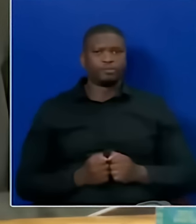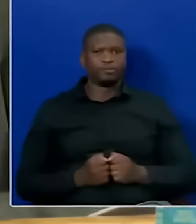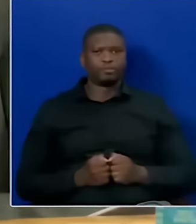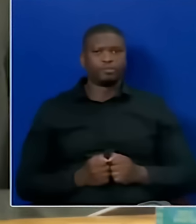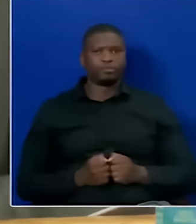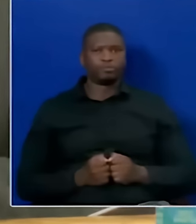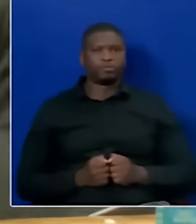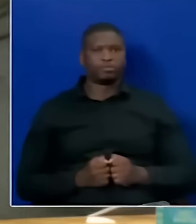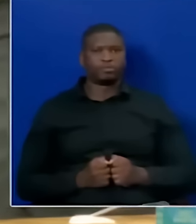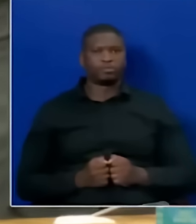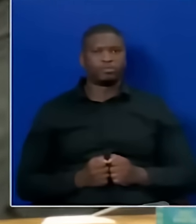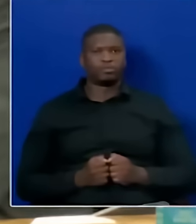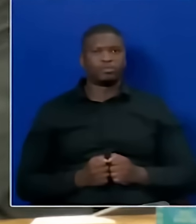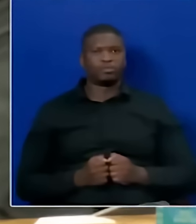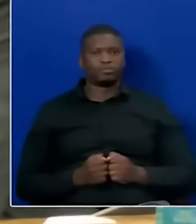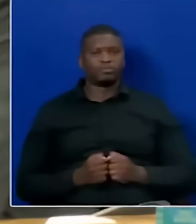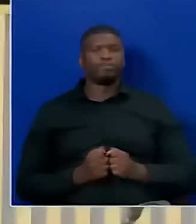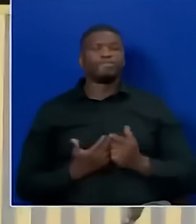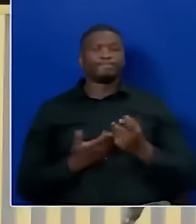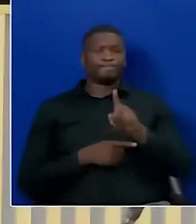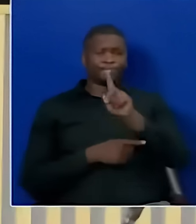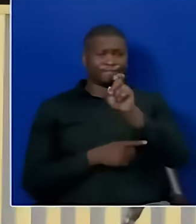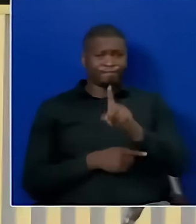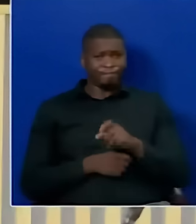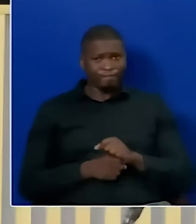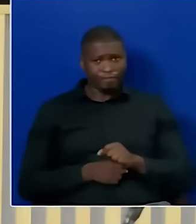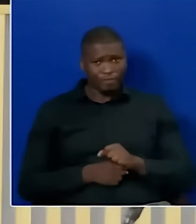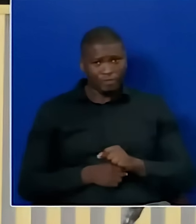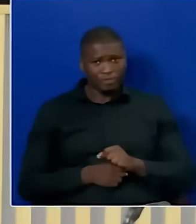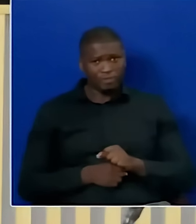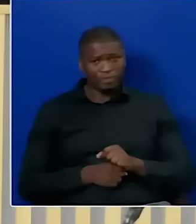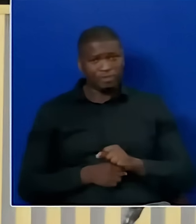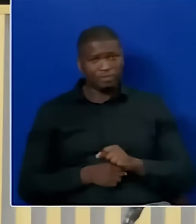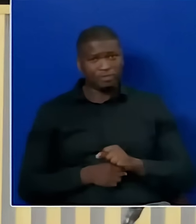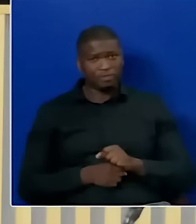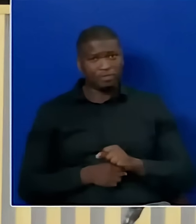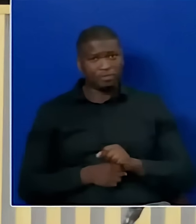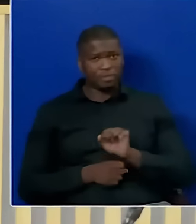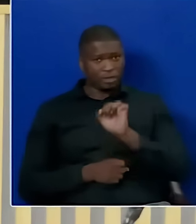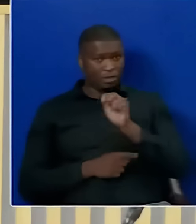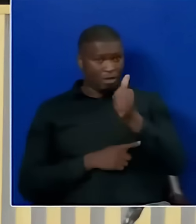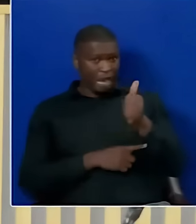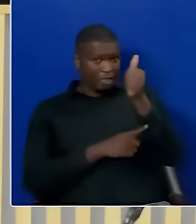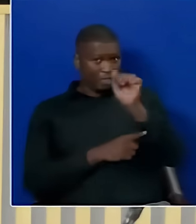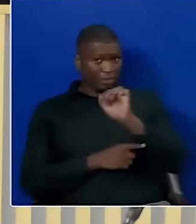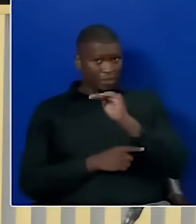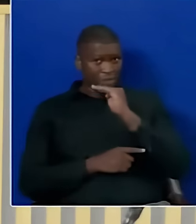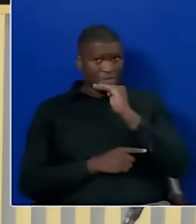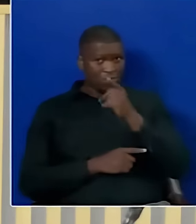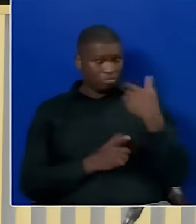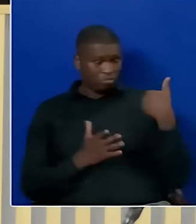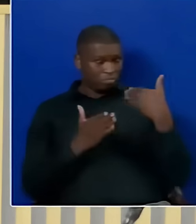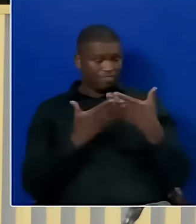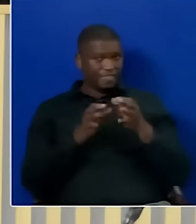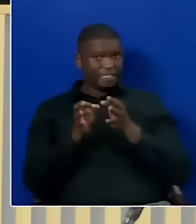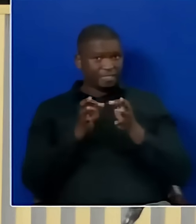May I just ask Mr. Chistelson, does it mean, Brigadier, that from what you've explained, that you know the correct case